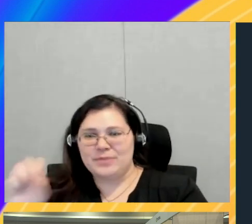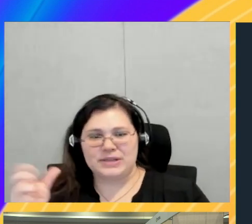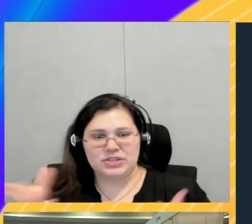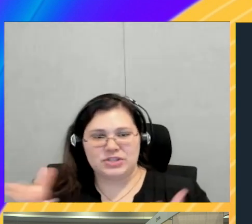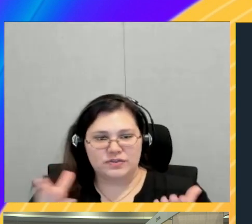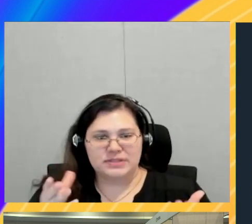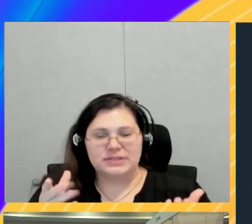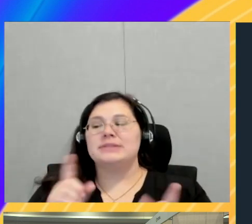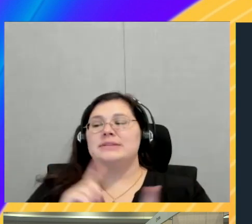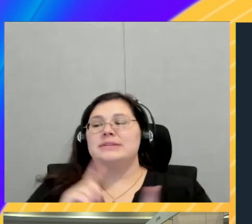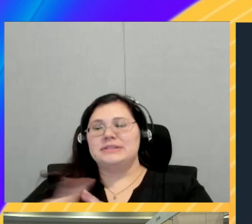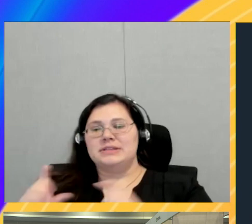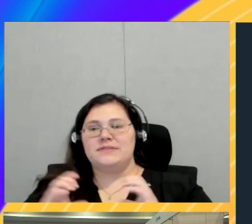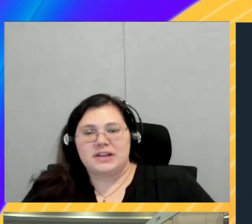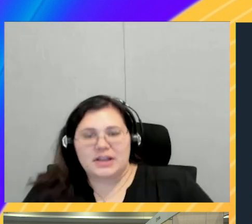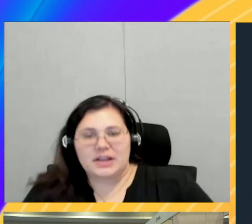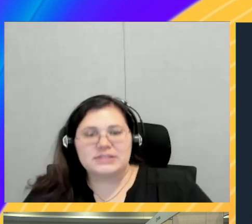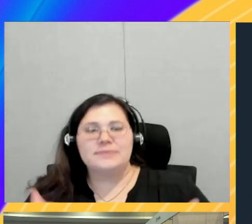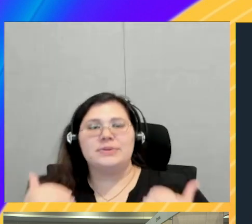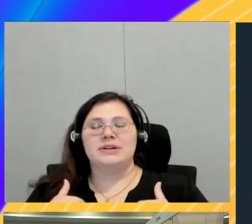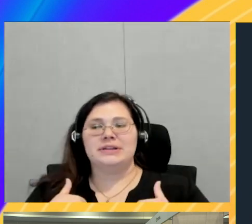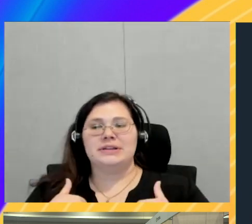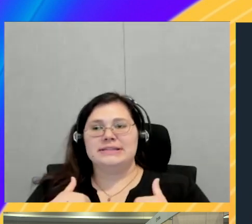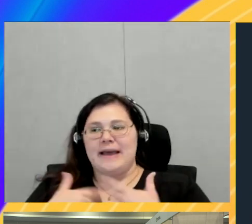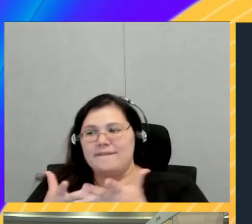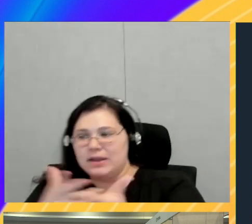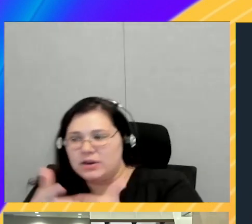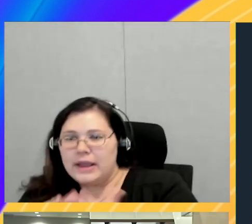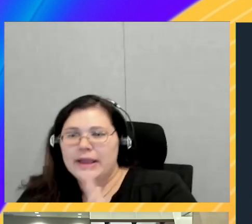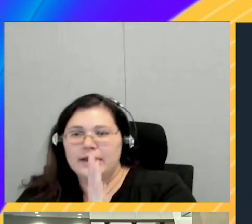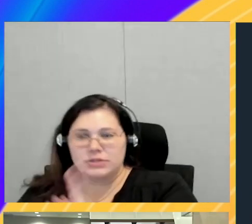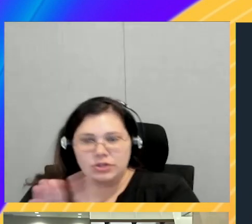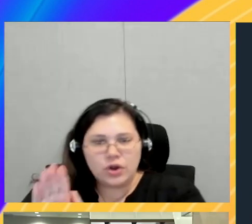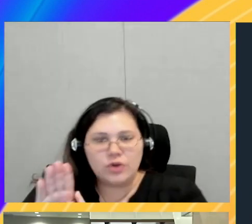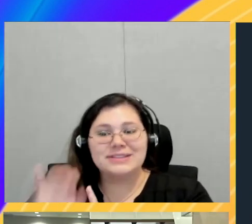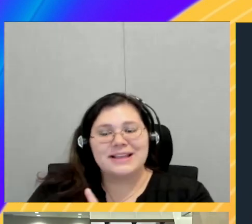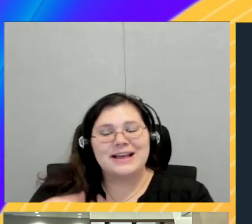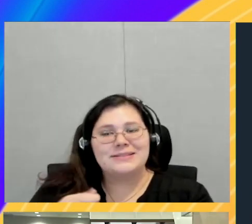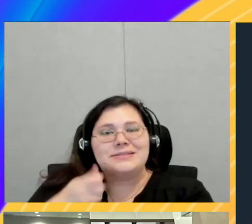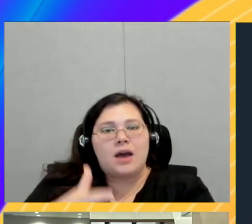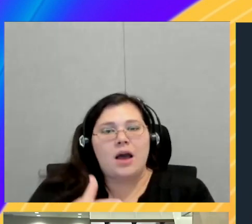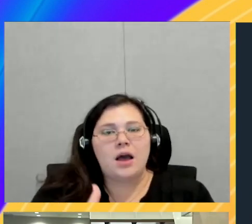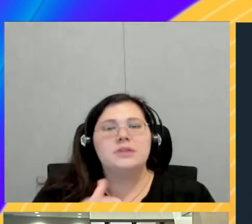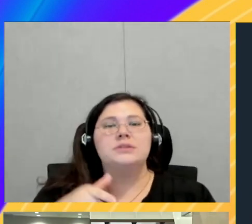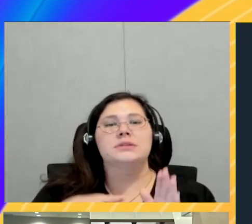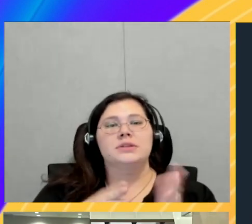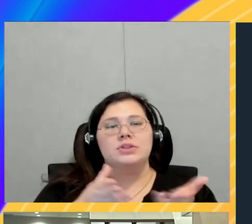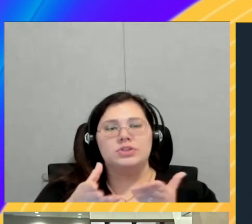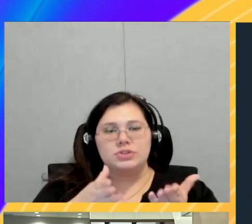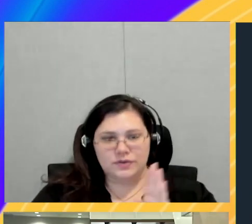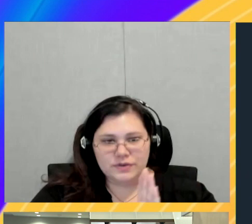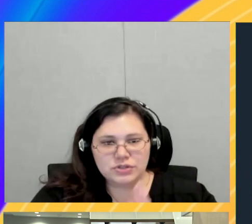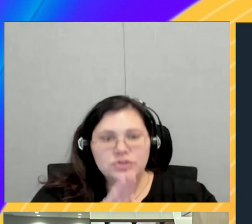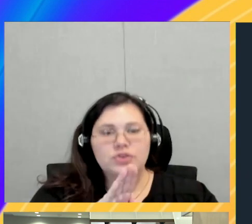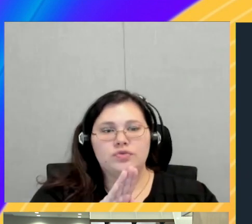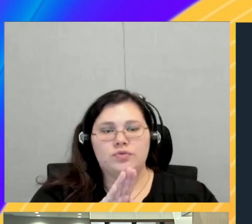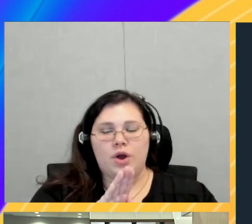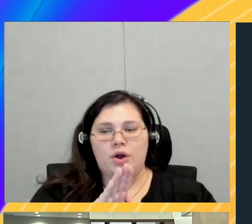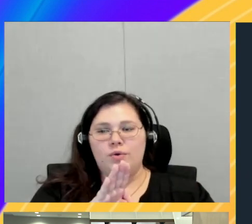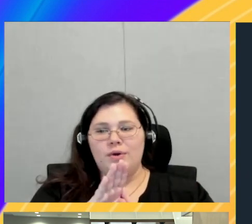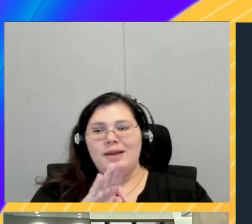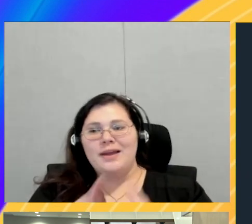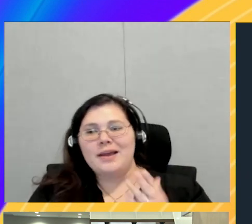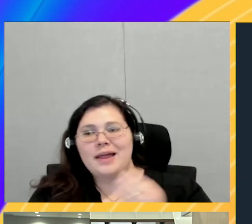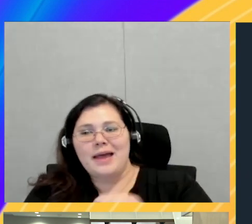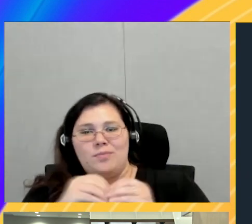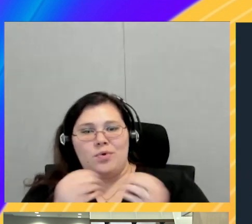service itself to grow and sometimes boost new services and more expansive offerings for what they can work with. Yeah, and we're going to talk